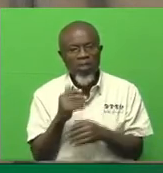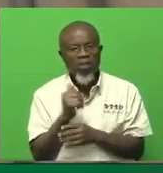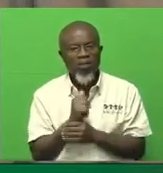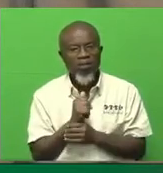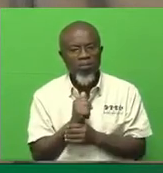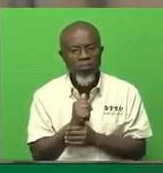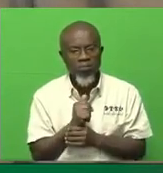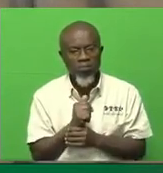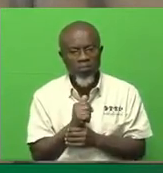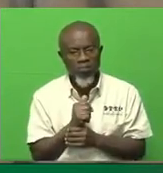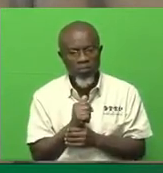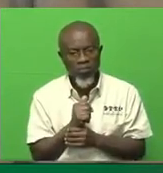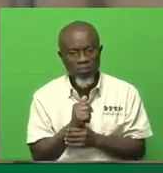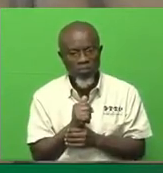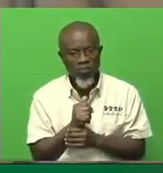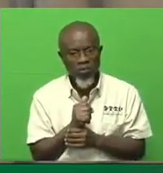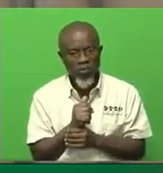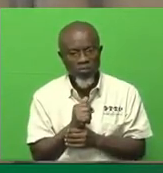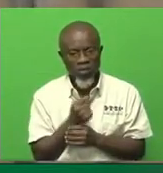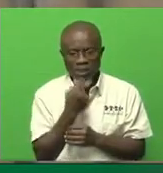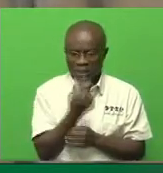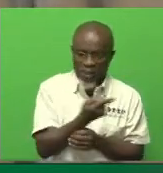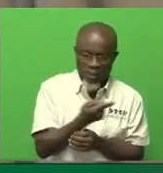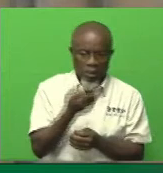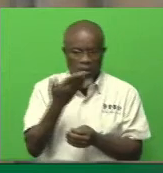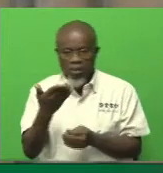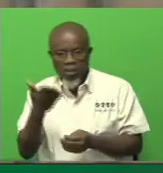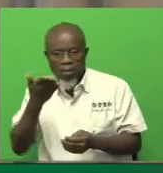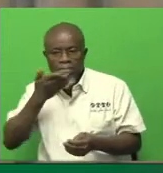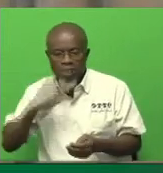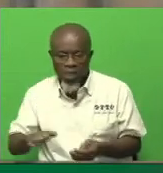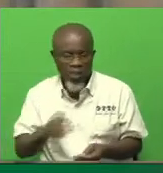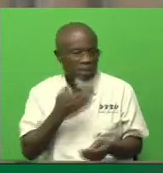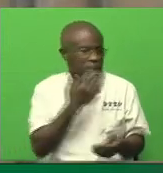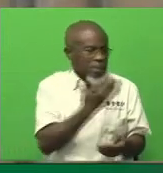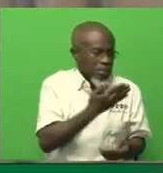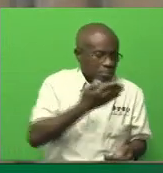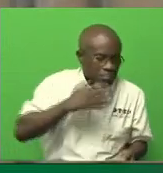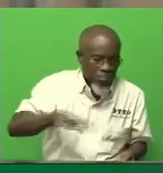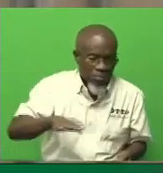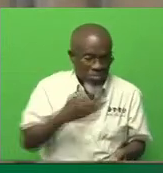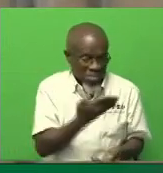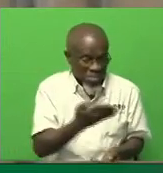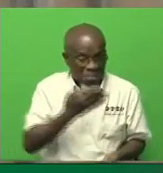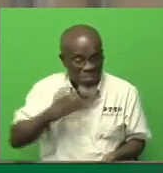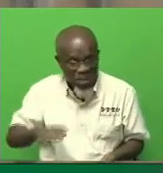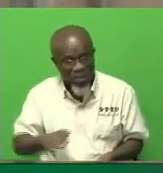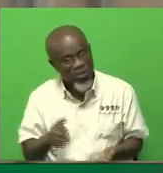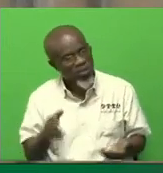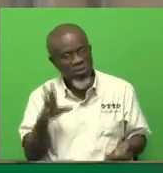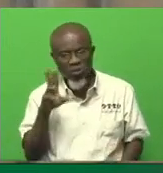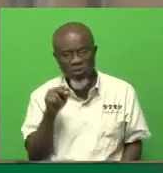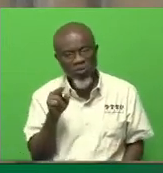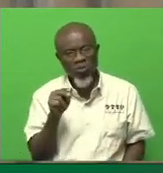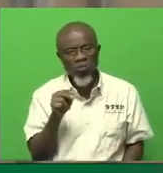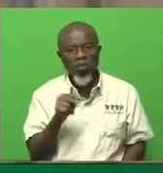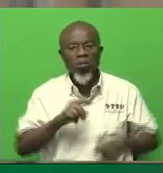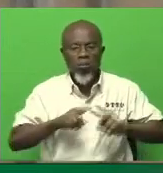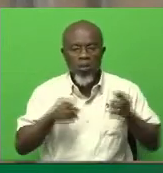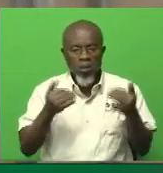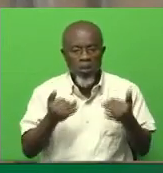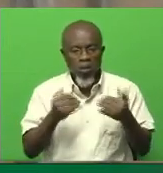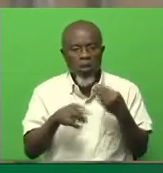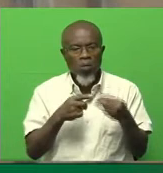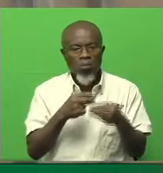things bad Mr Deputy speaker on the issue of ncd's